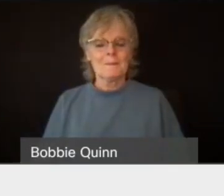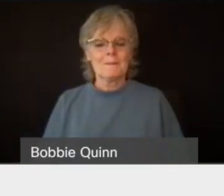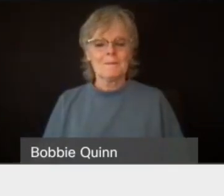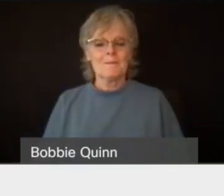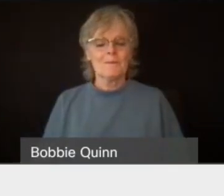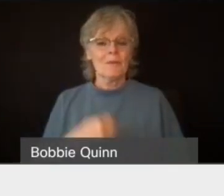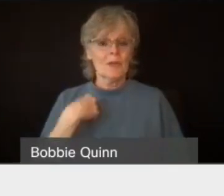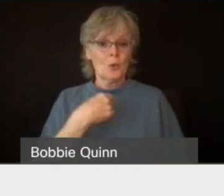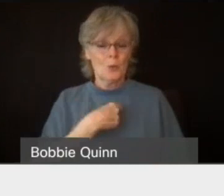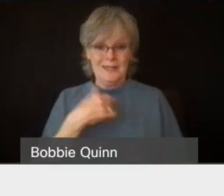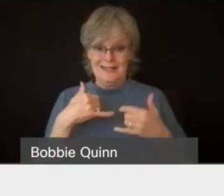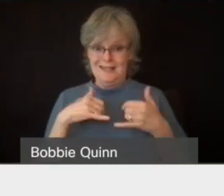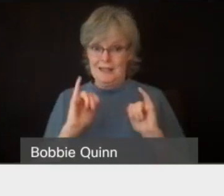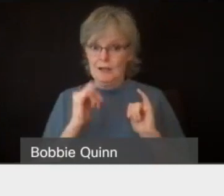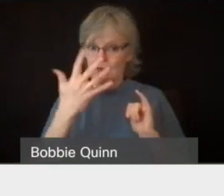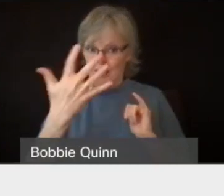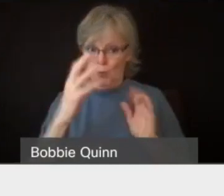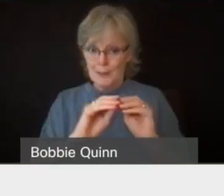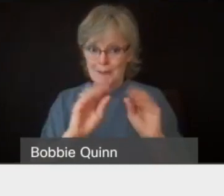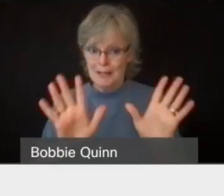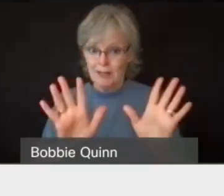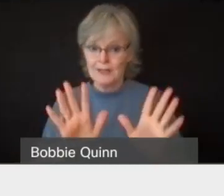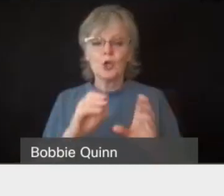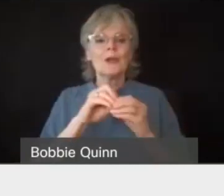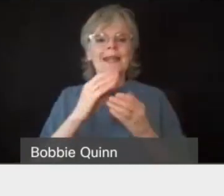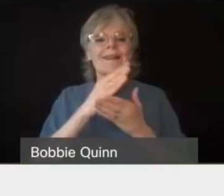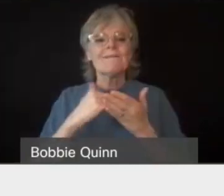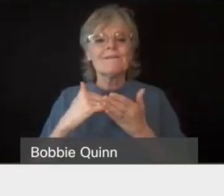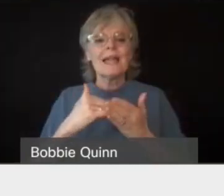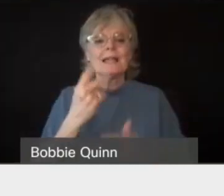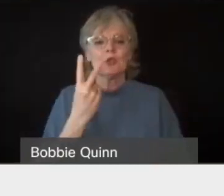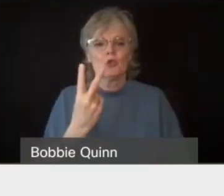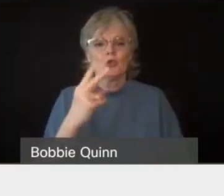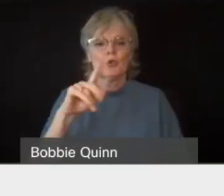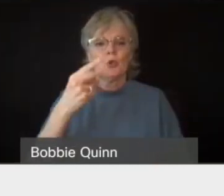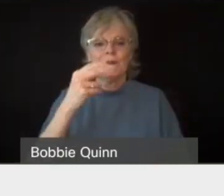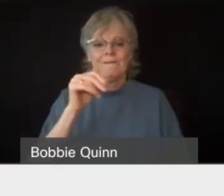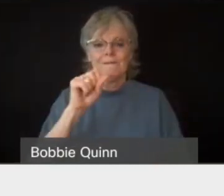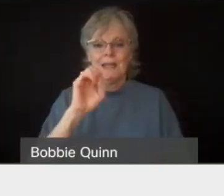We are still, to be clear, in phase 2 of reopening.